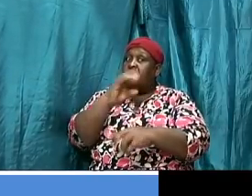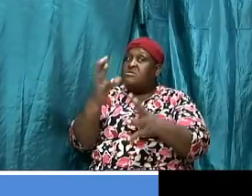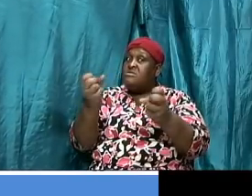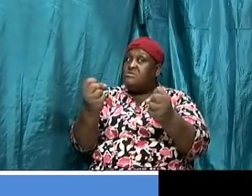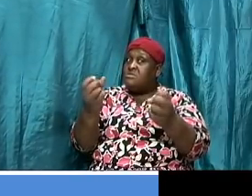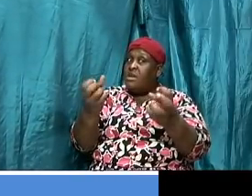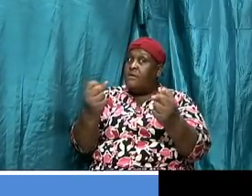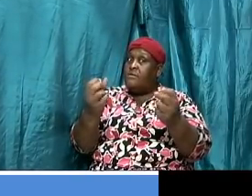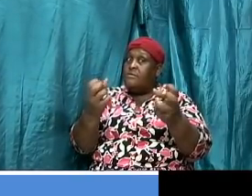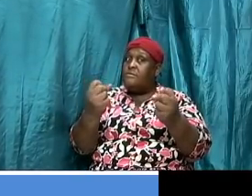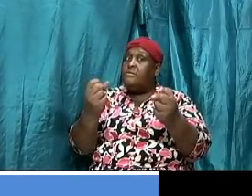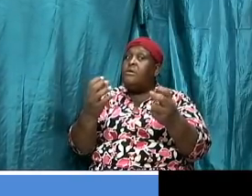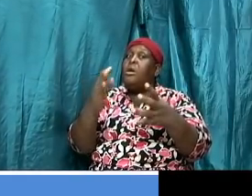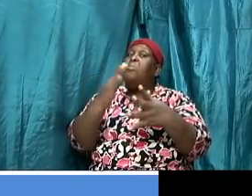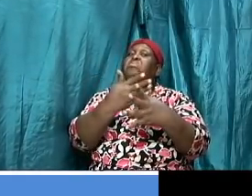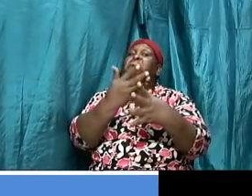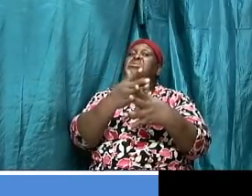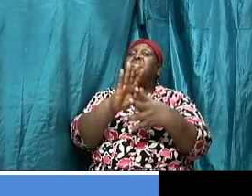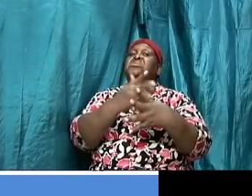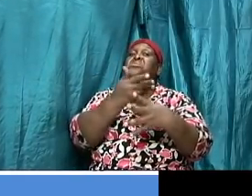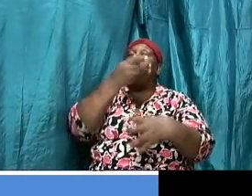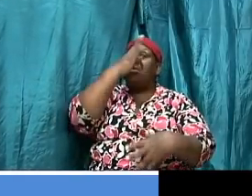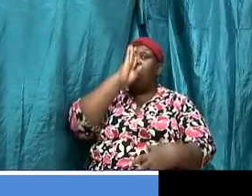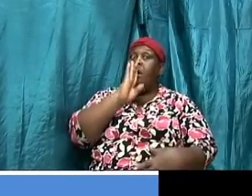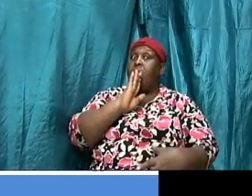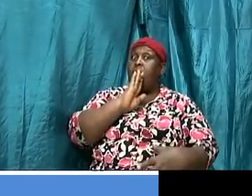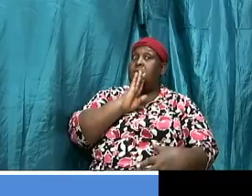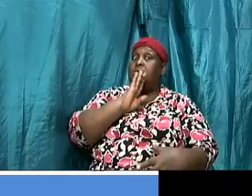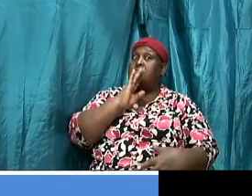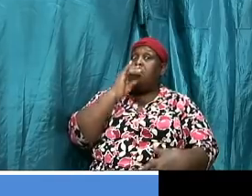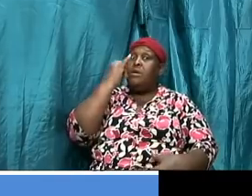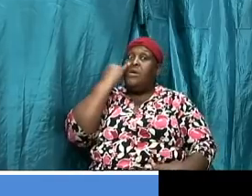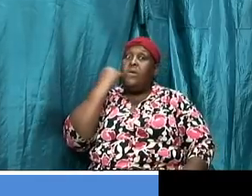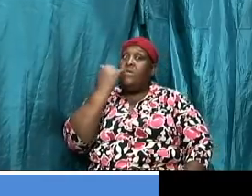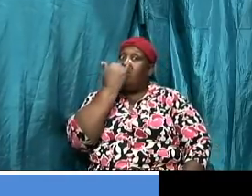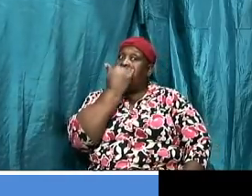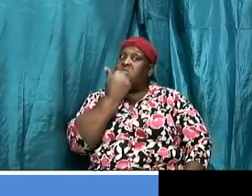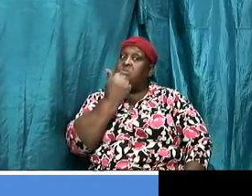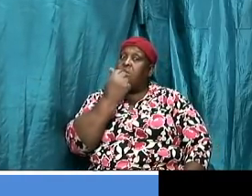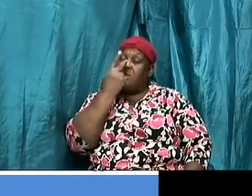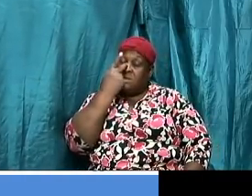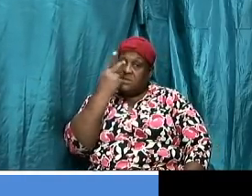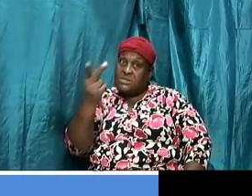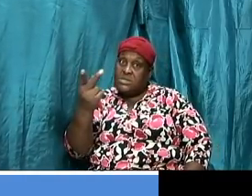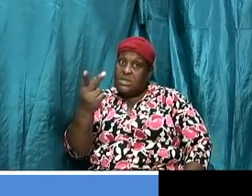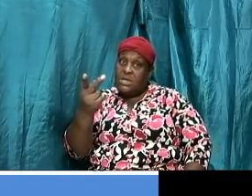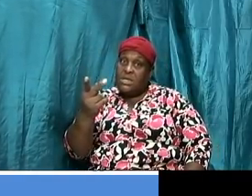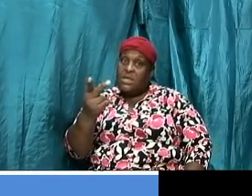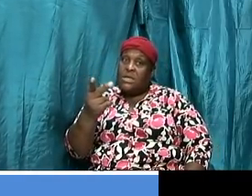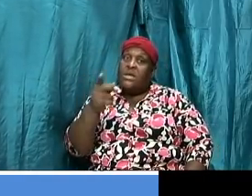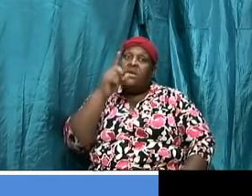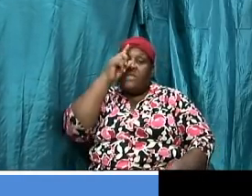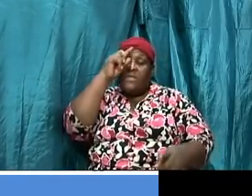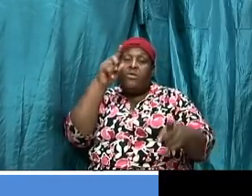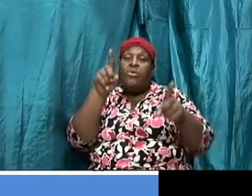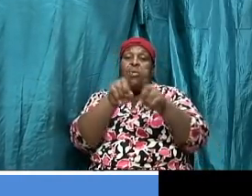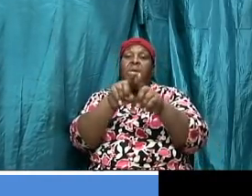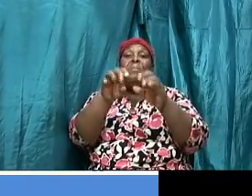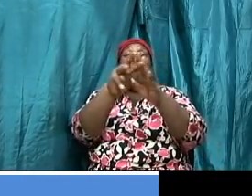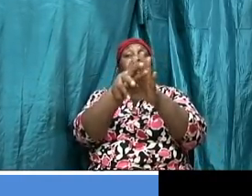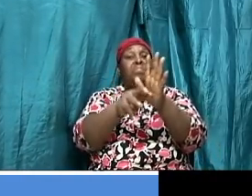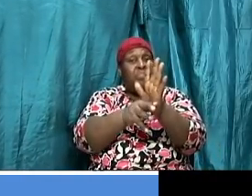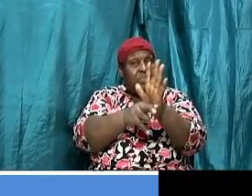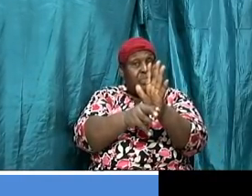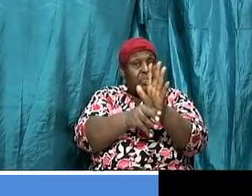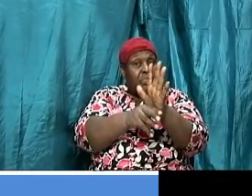sign between God and Israel. We see that the covenant is the Ten Commandments that was given